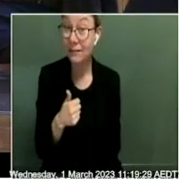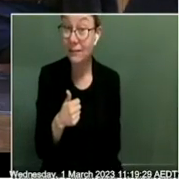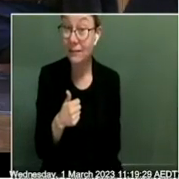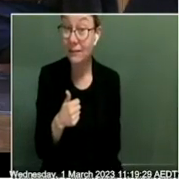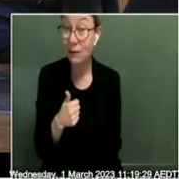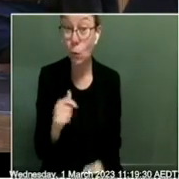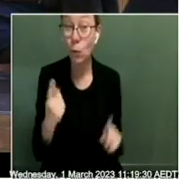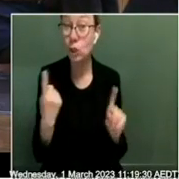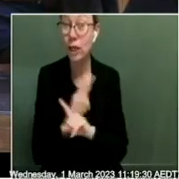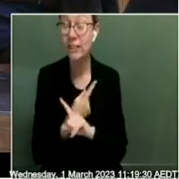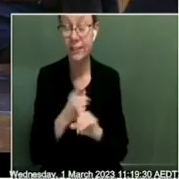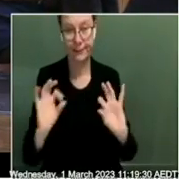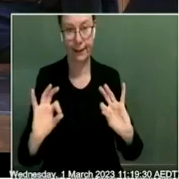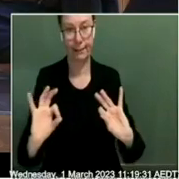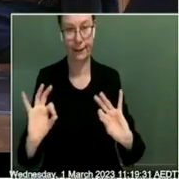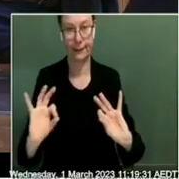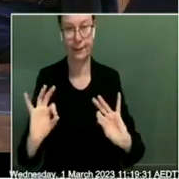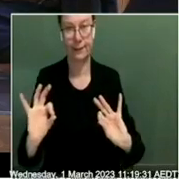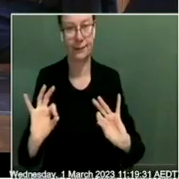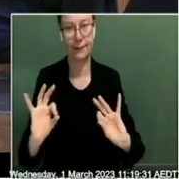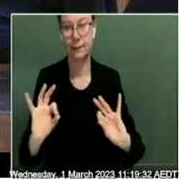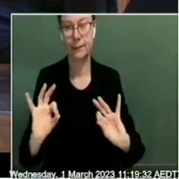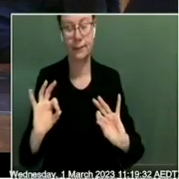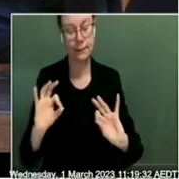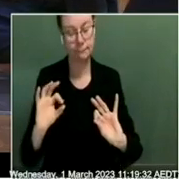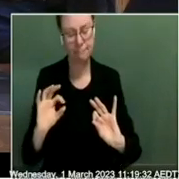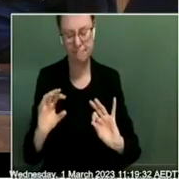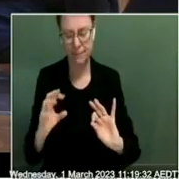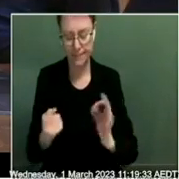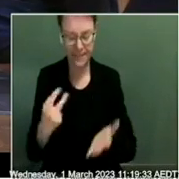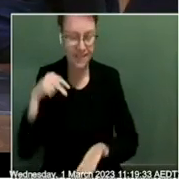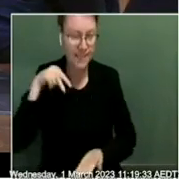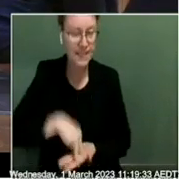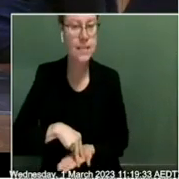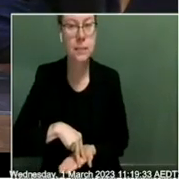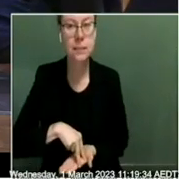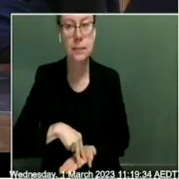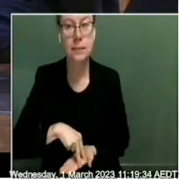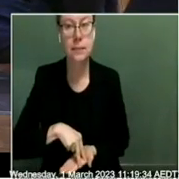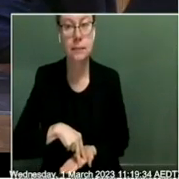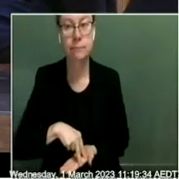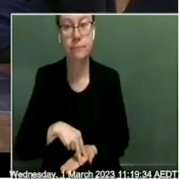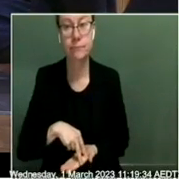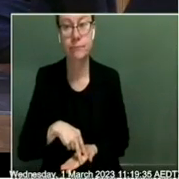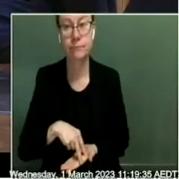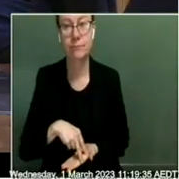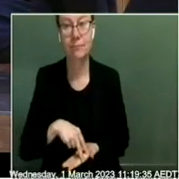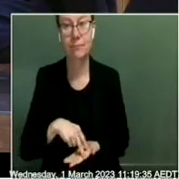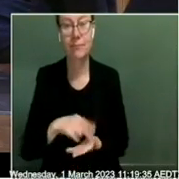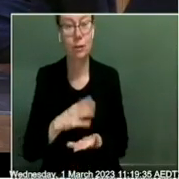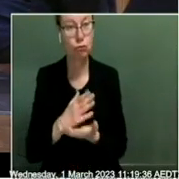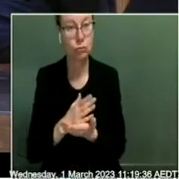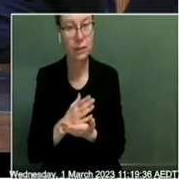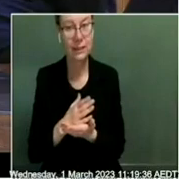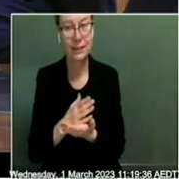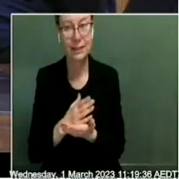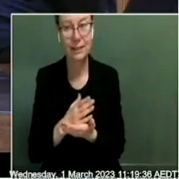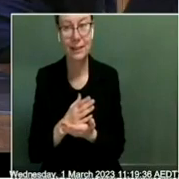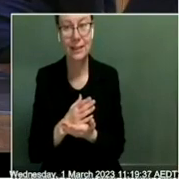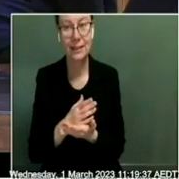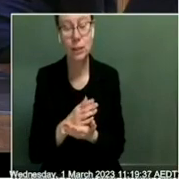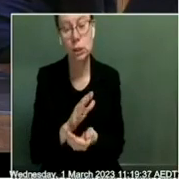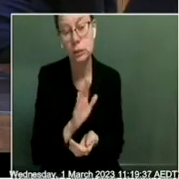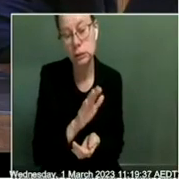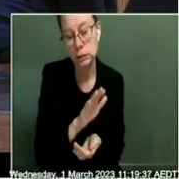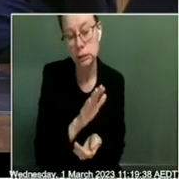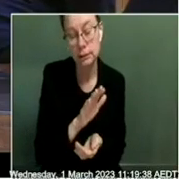make a stand that is, to me, radical in dealing with the bureaucracy. Because absolutely. They